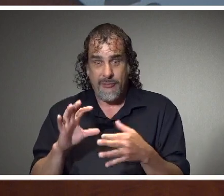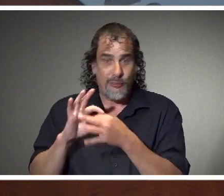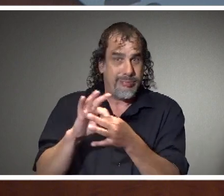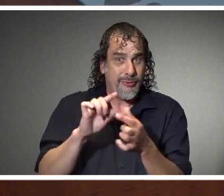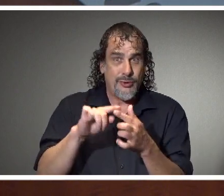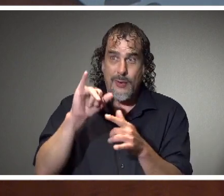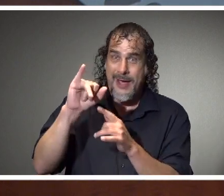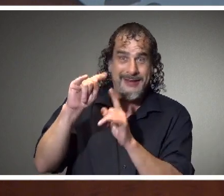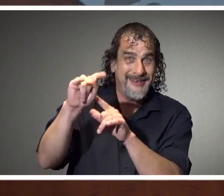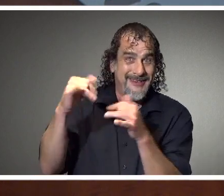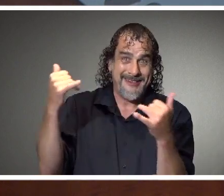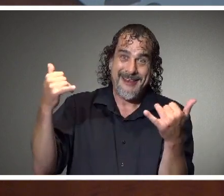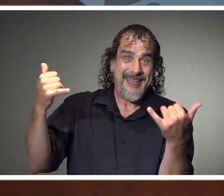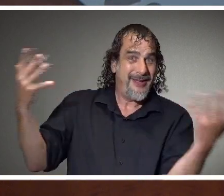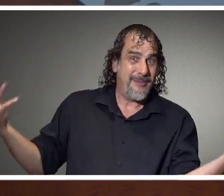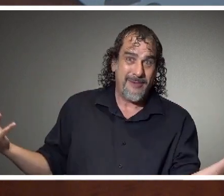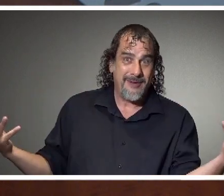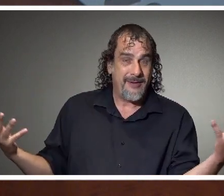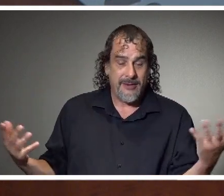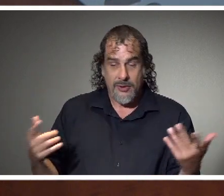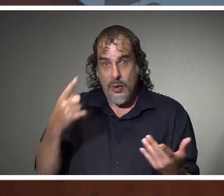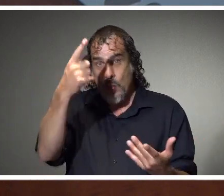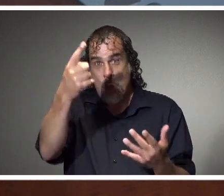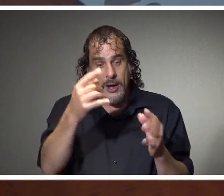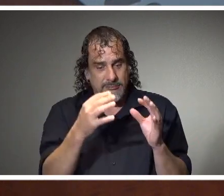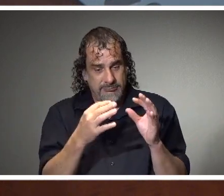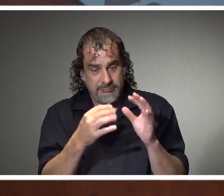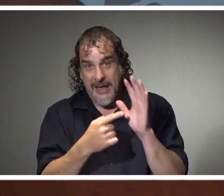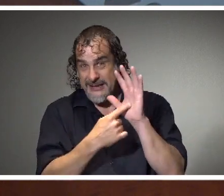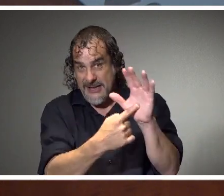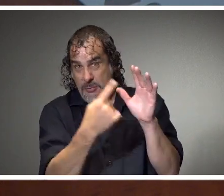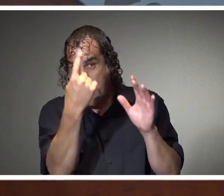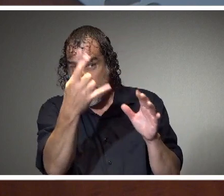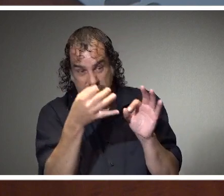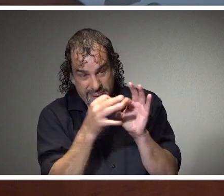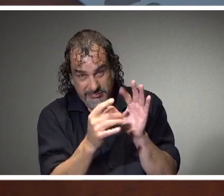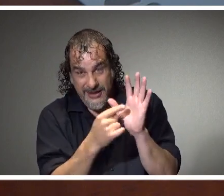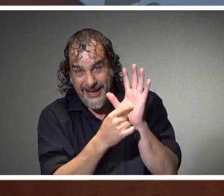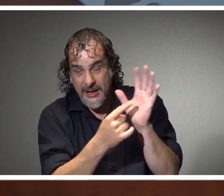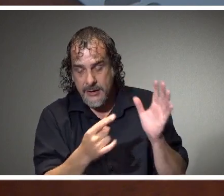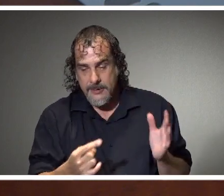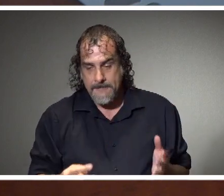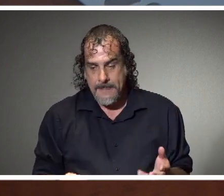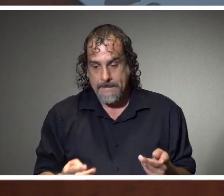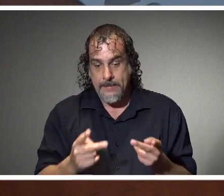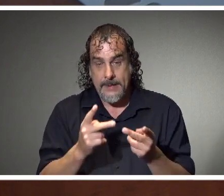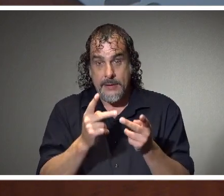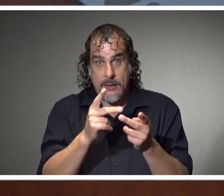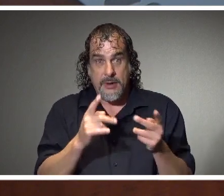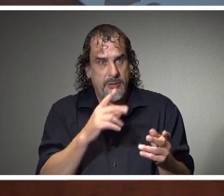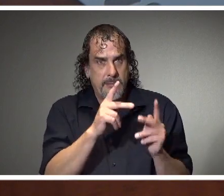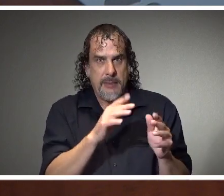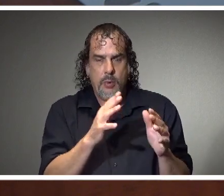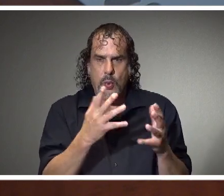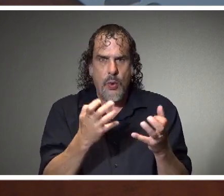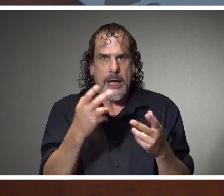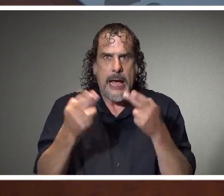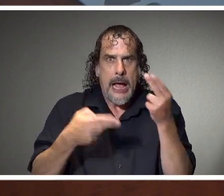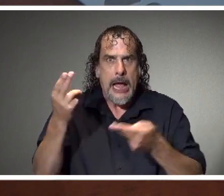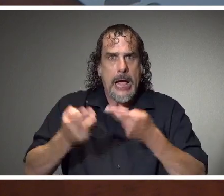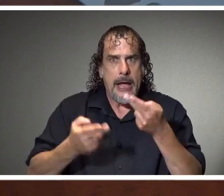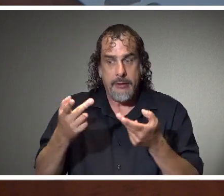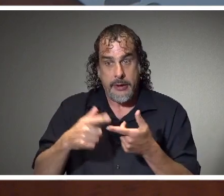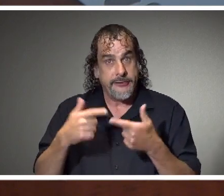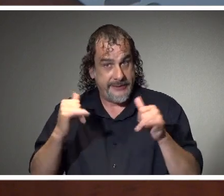so, just to use, one example of a position that was in particular high demand, and I think remains